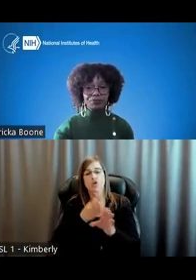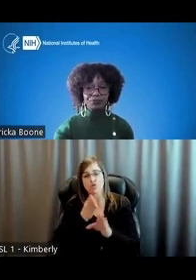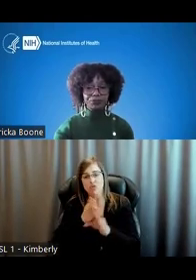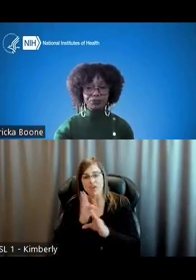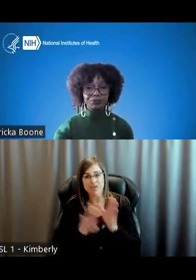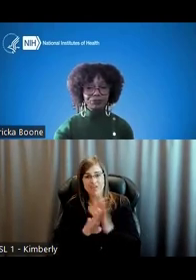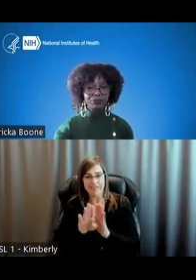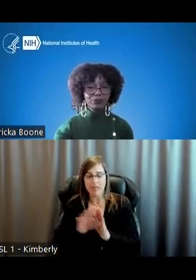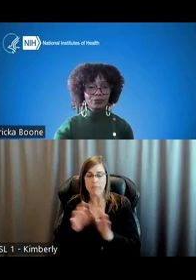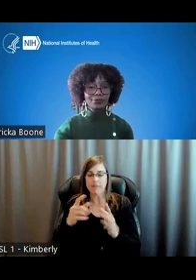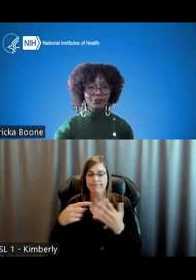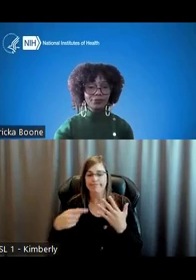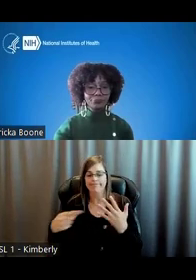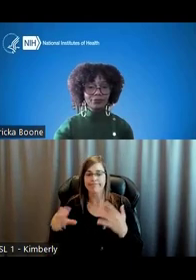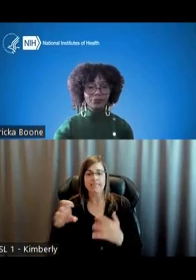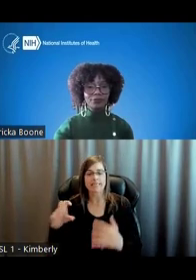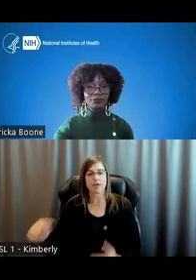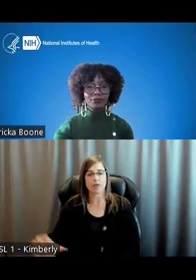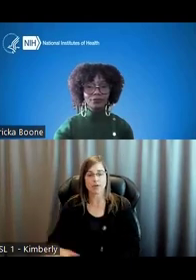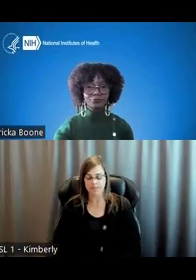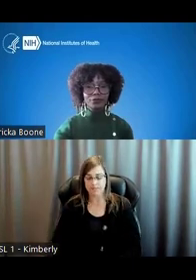cetera.